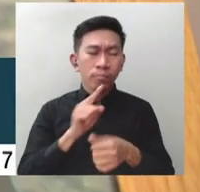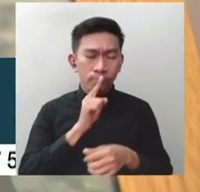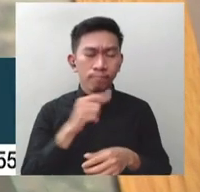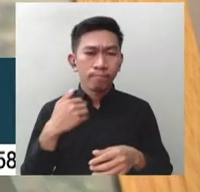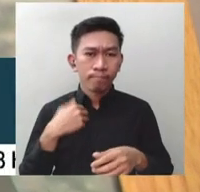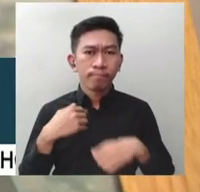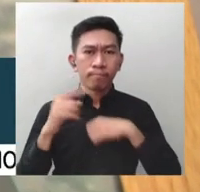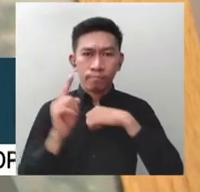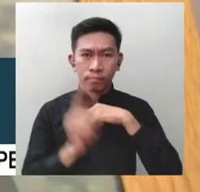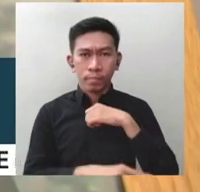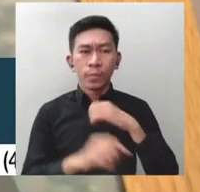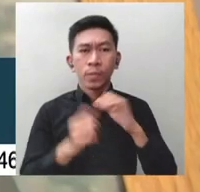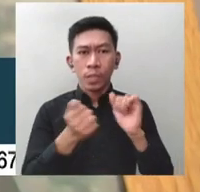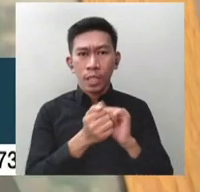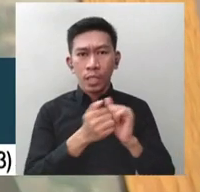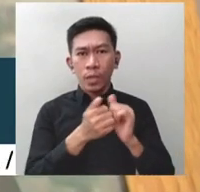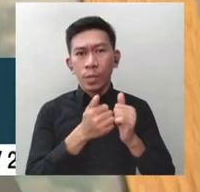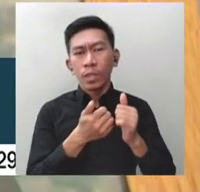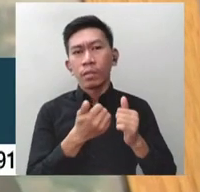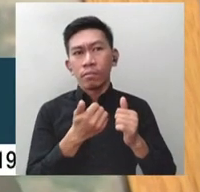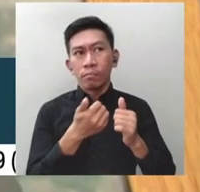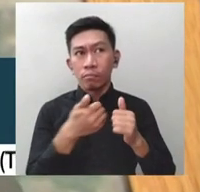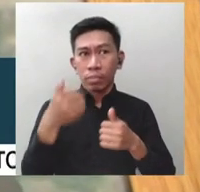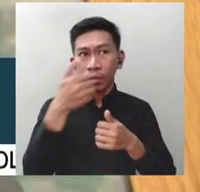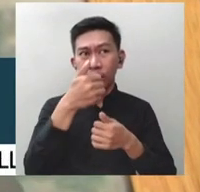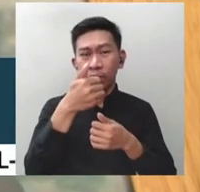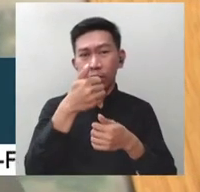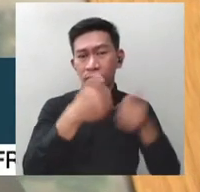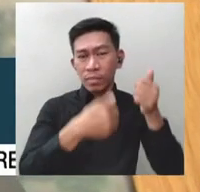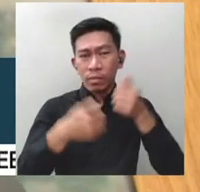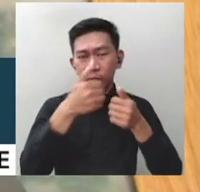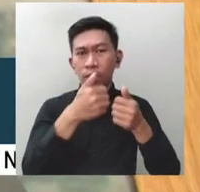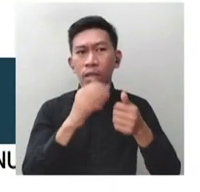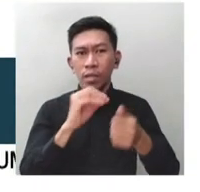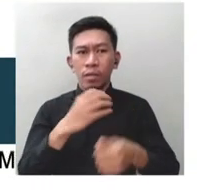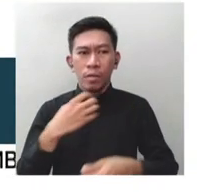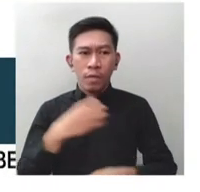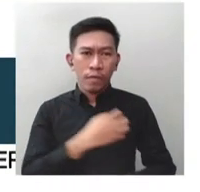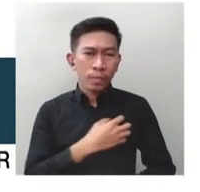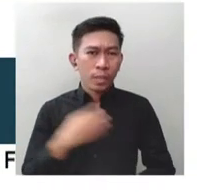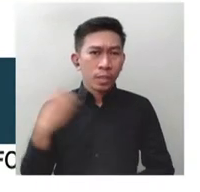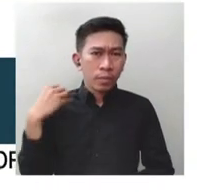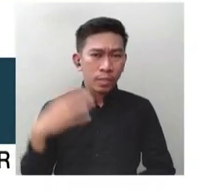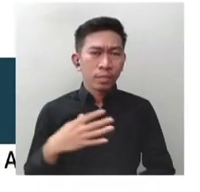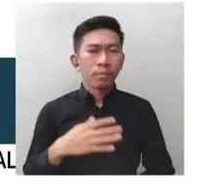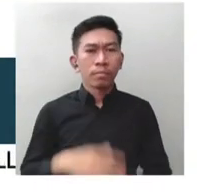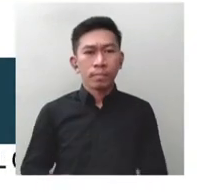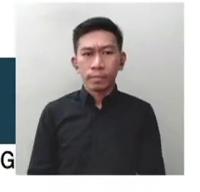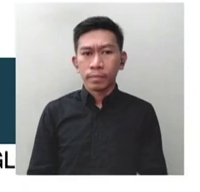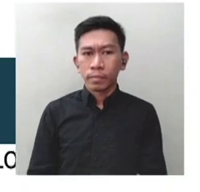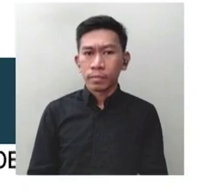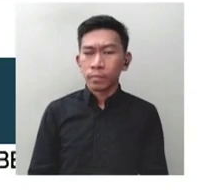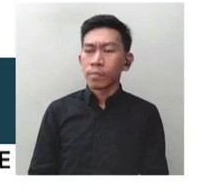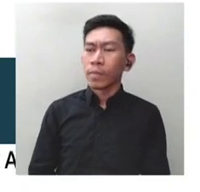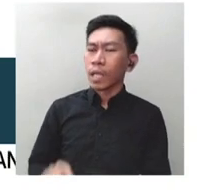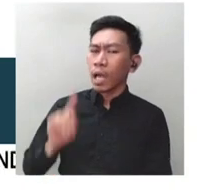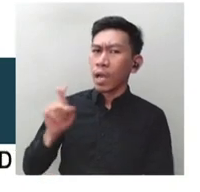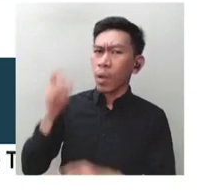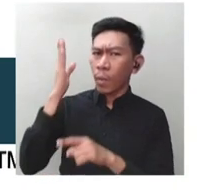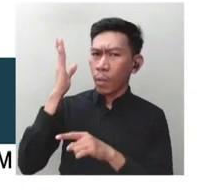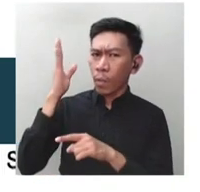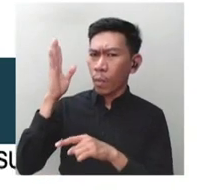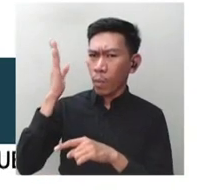officer. Colonel, there are those who are asking, why can't you release the names of these police officers?